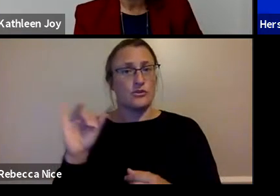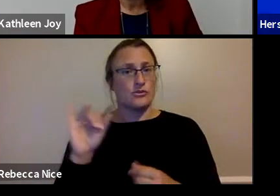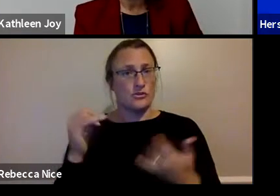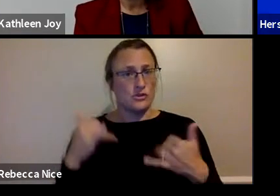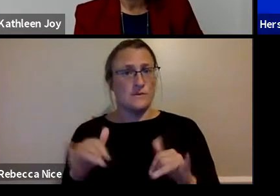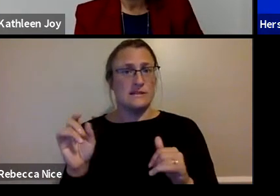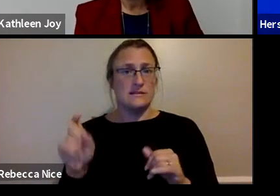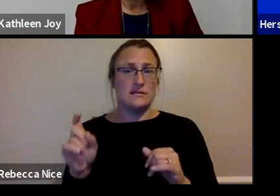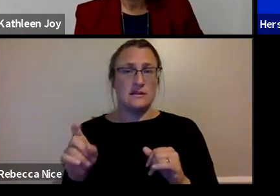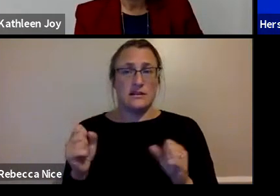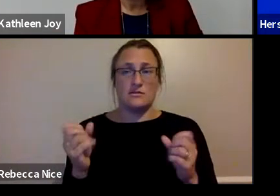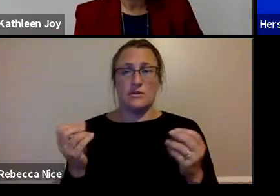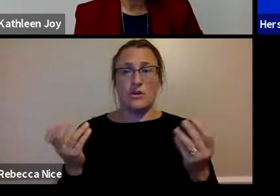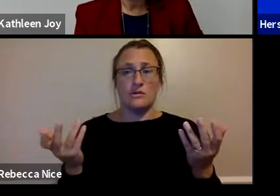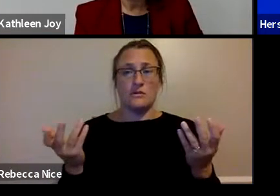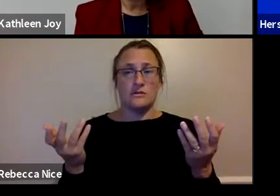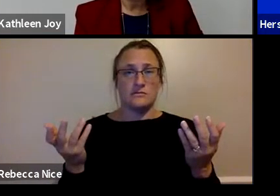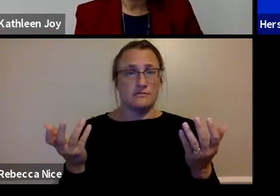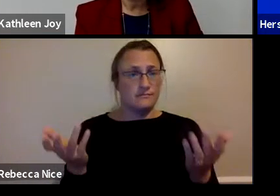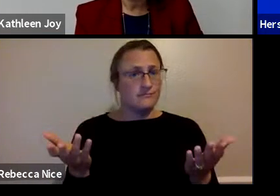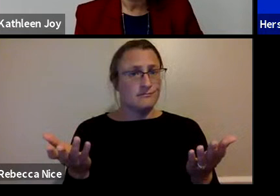it's just